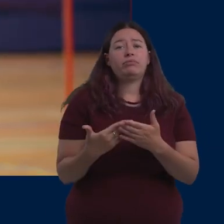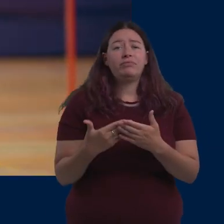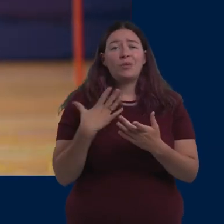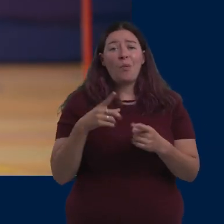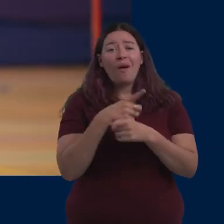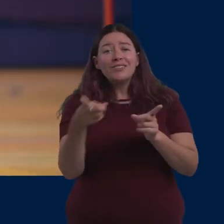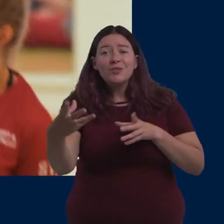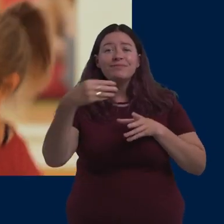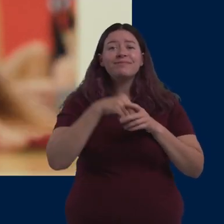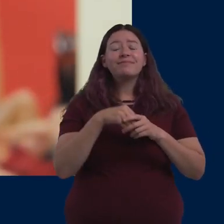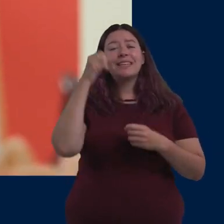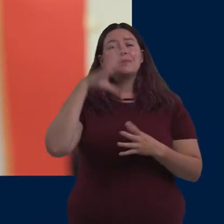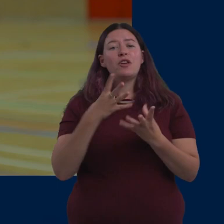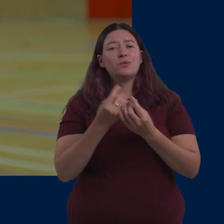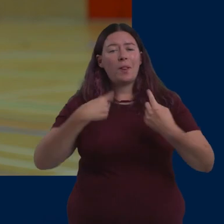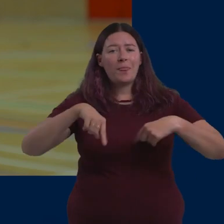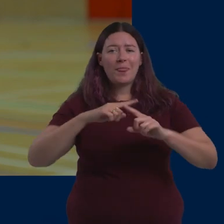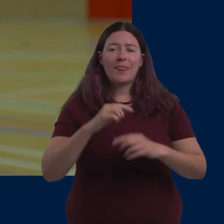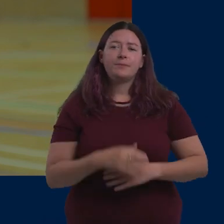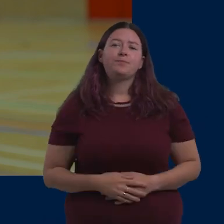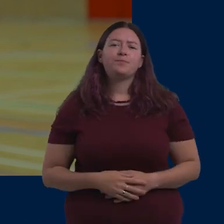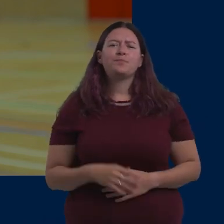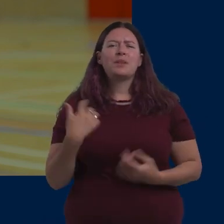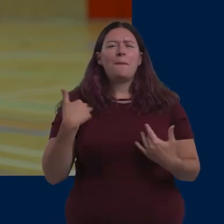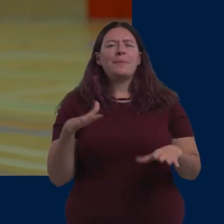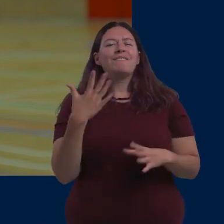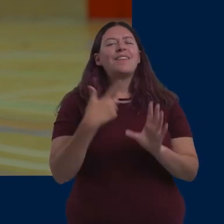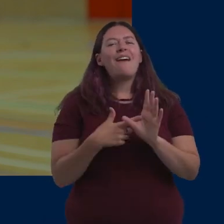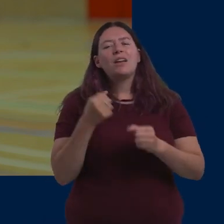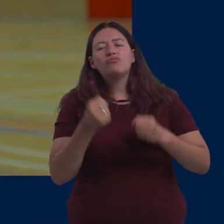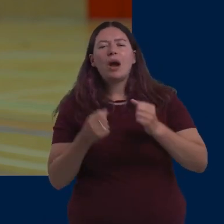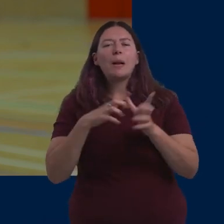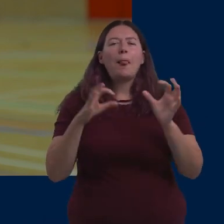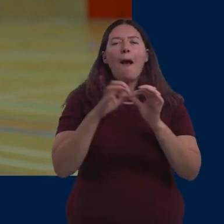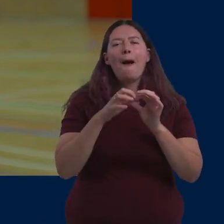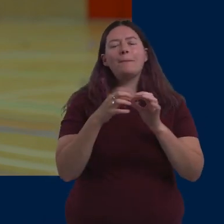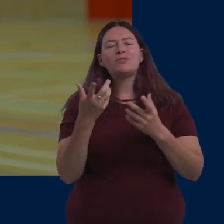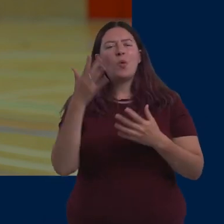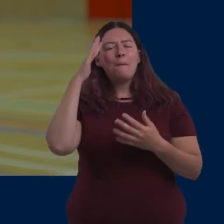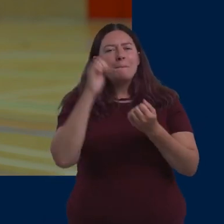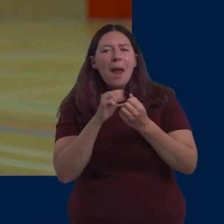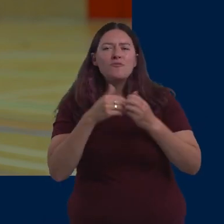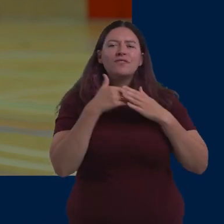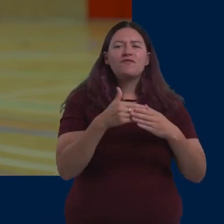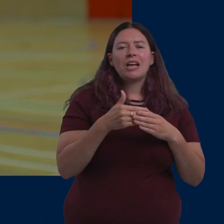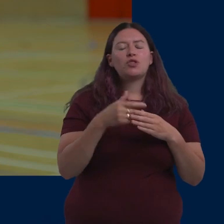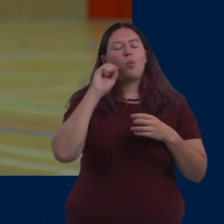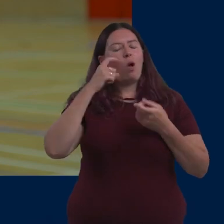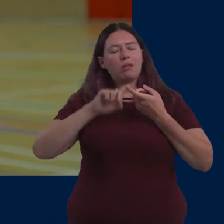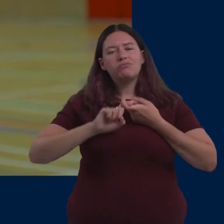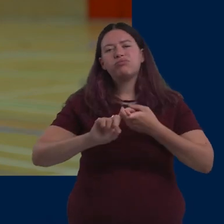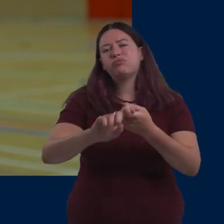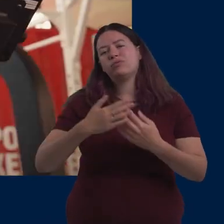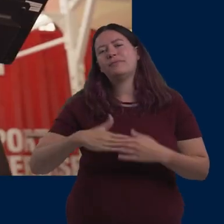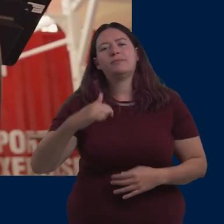and we want you to experience it with us. The memories and friendships I made through my 5 years in the Hare and Hounds Running Club will live with me for the